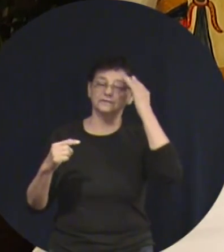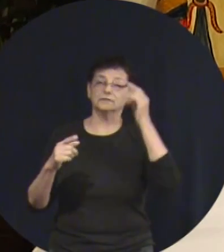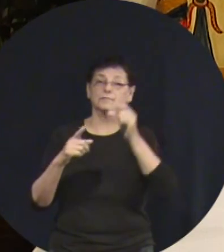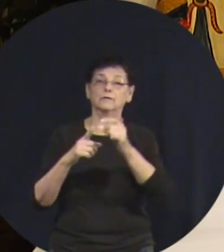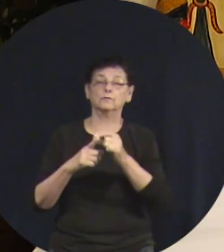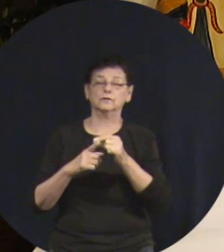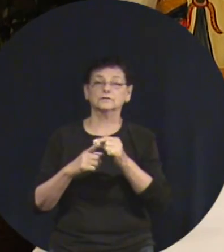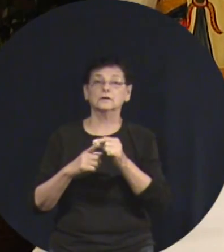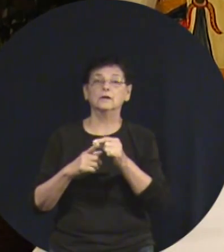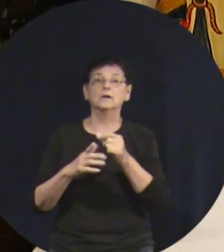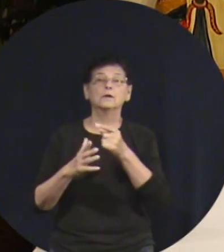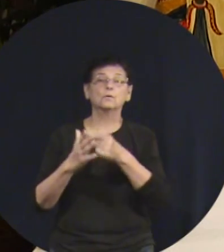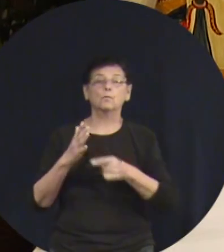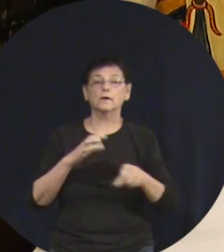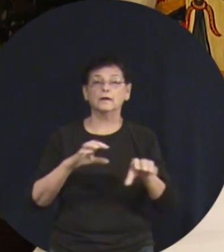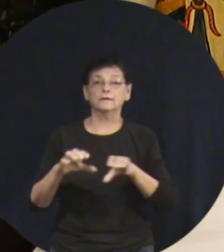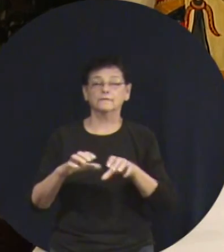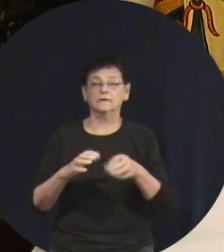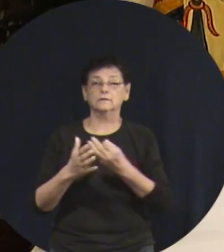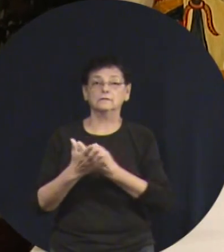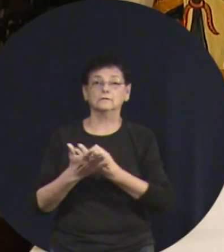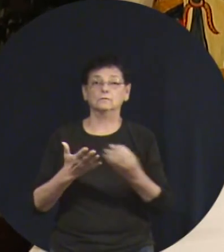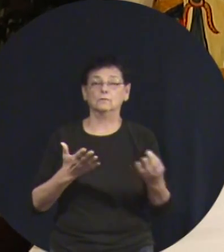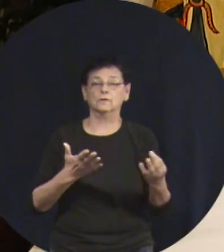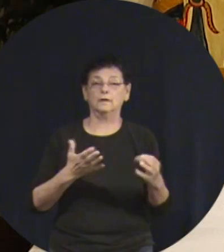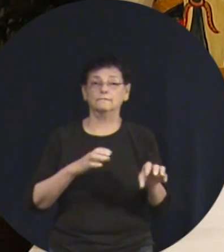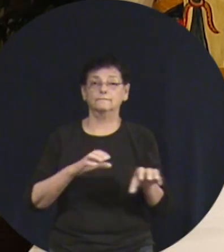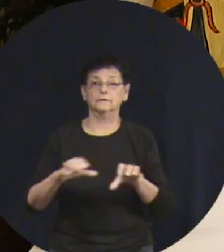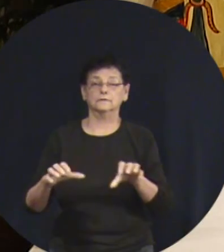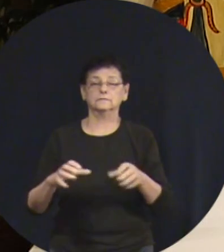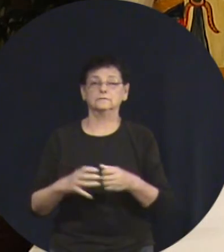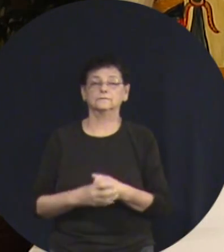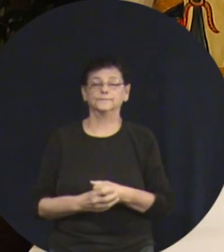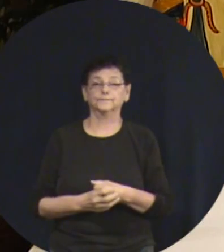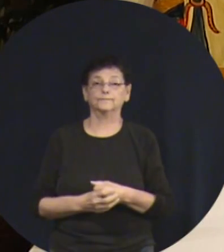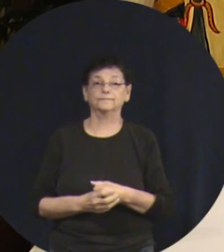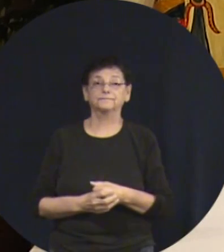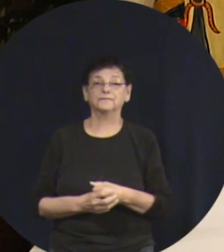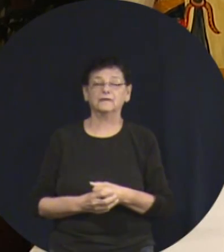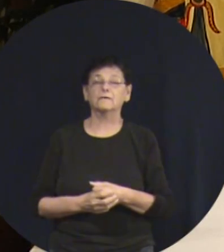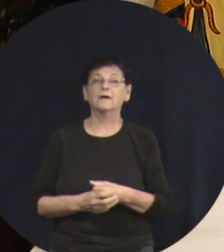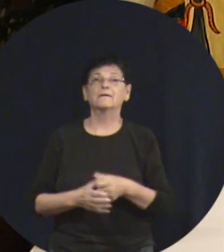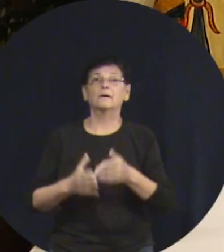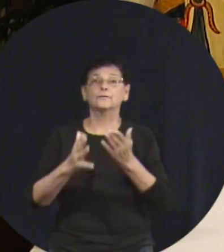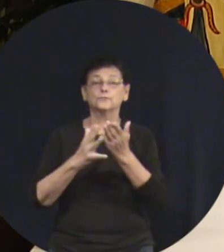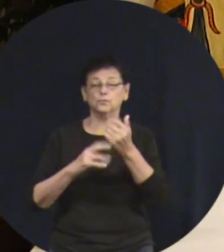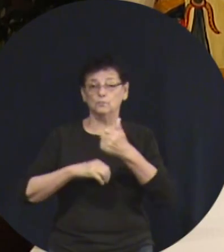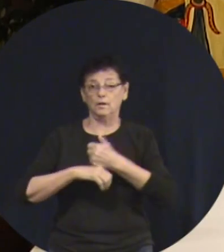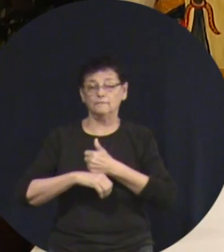my thoughts and in my words, in what I have done and what I have failed to do.